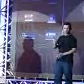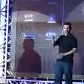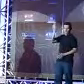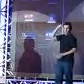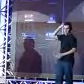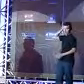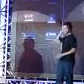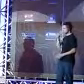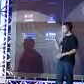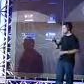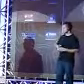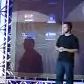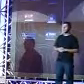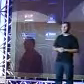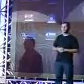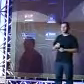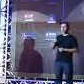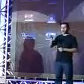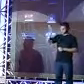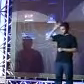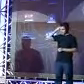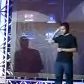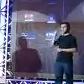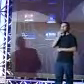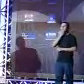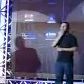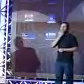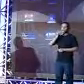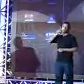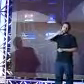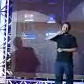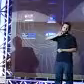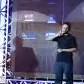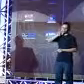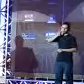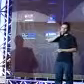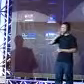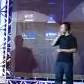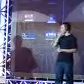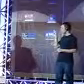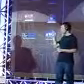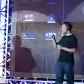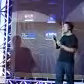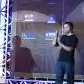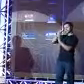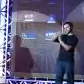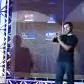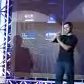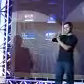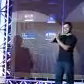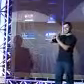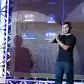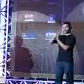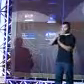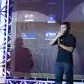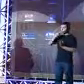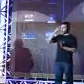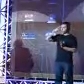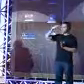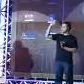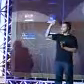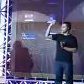article in which he said that economists have always shied away from using the term